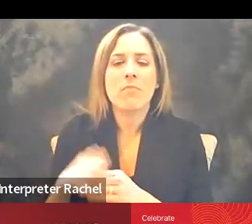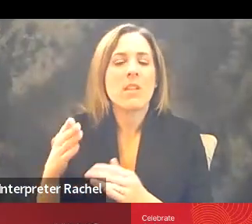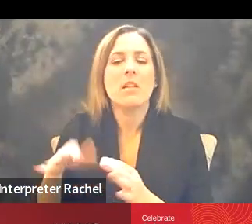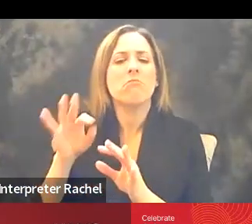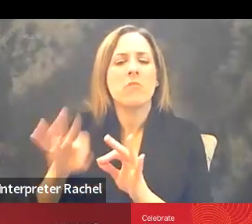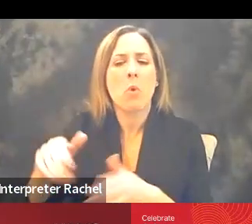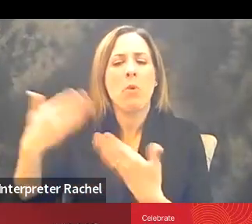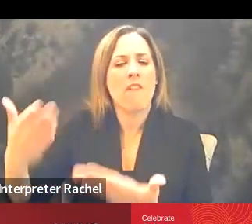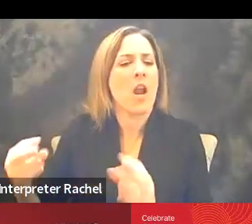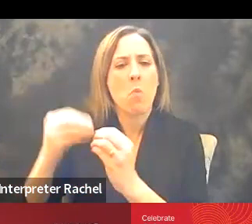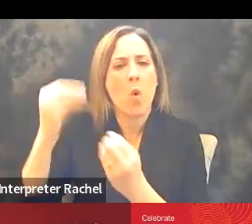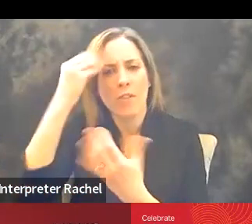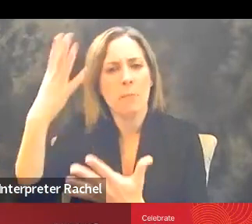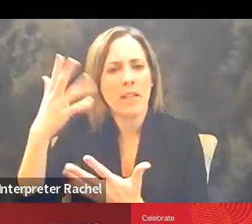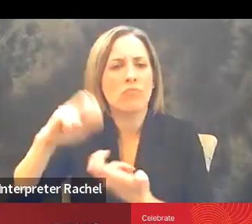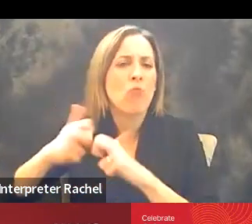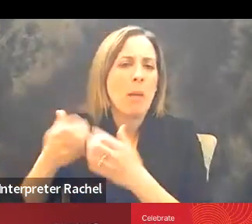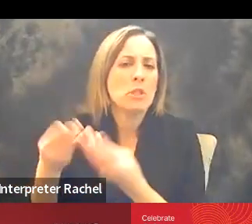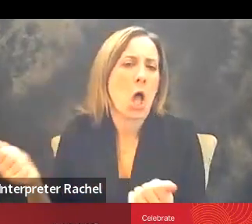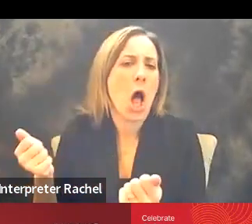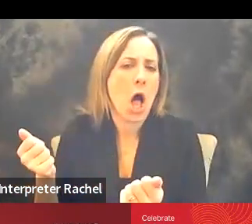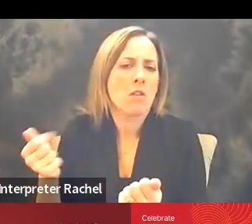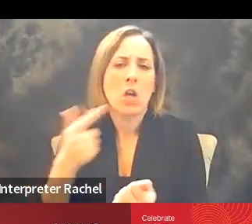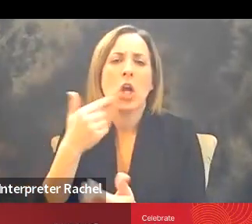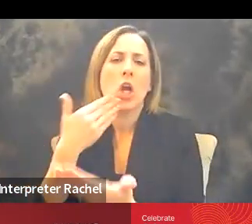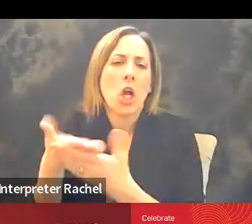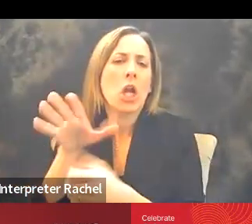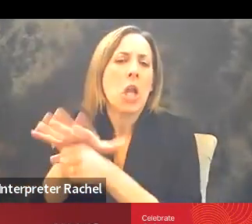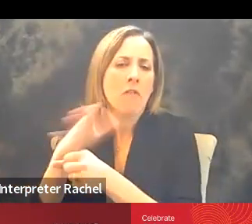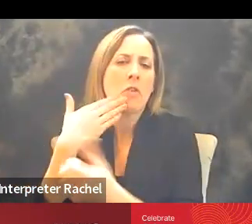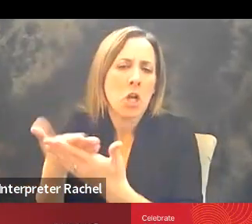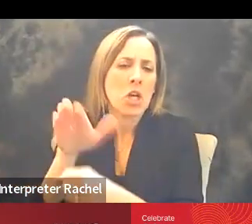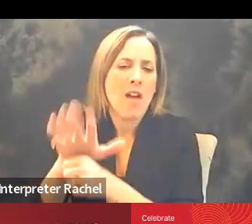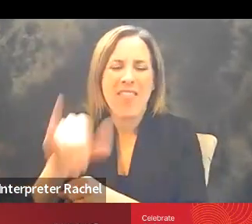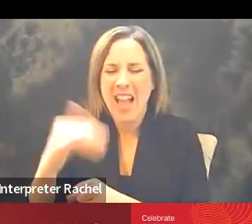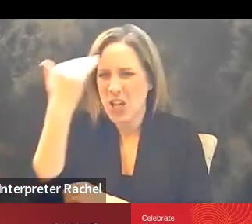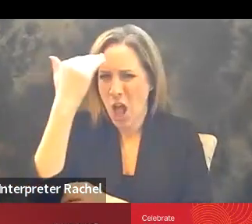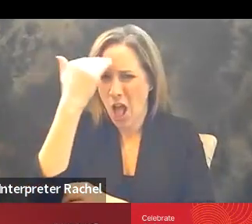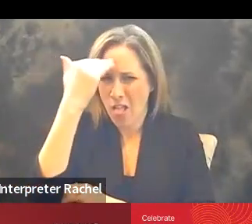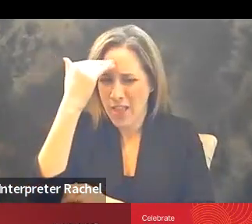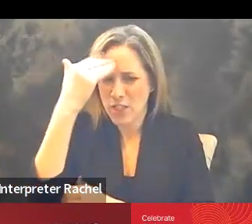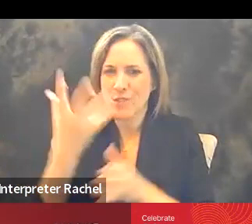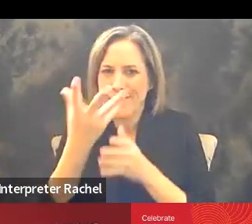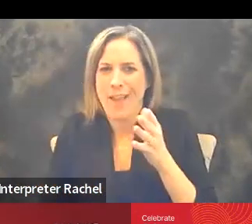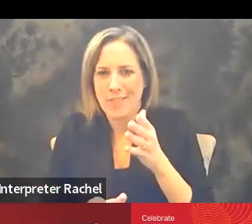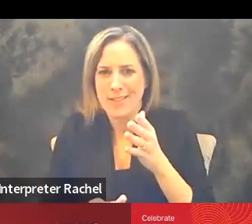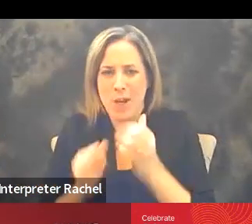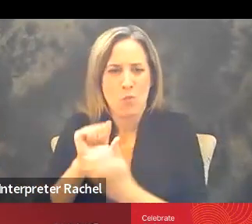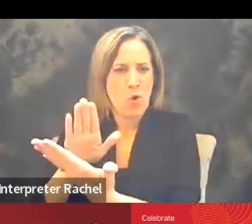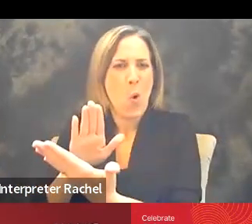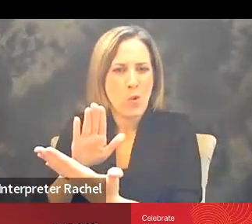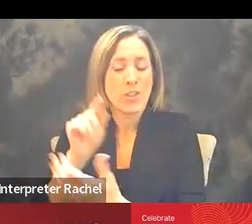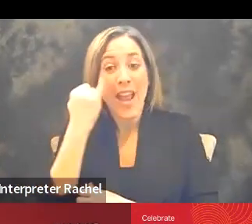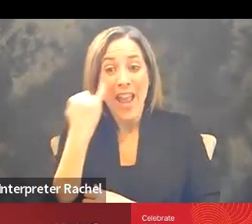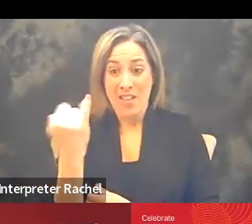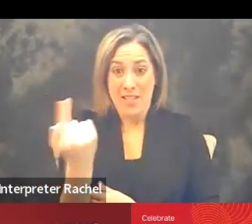more information kind of solves that problem. And this is a little bit of what we call kind of a knowledge deficit approach, where if like